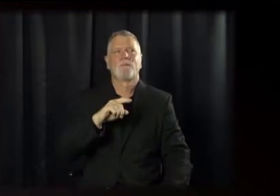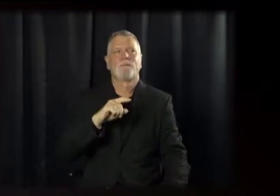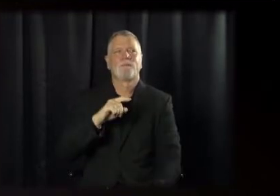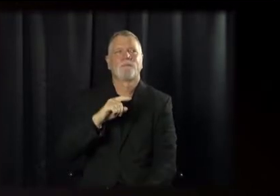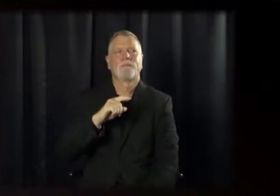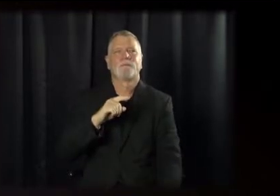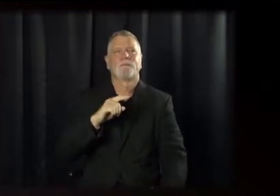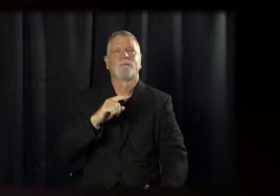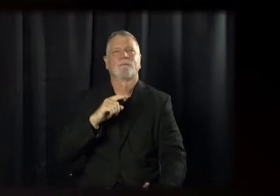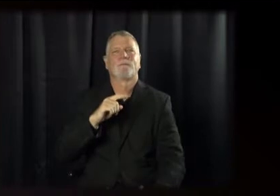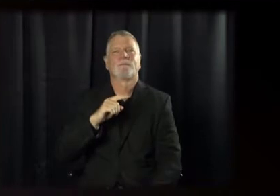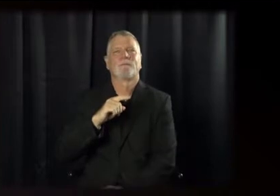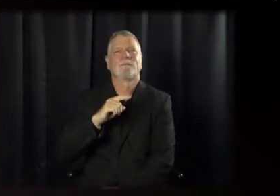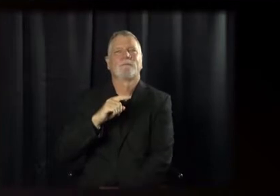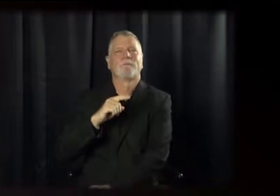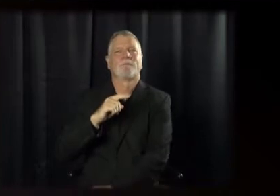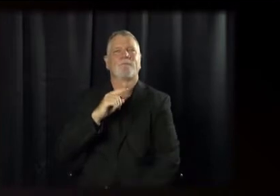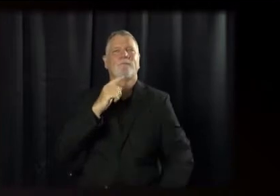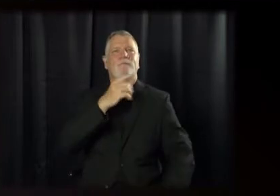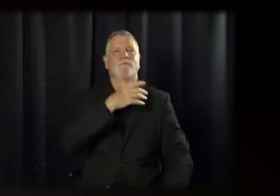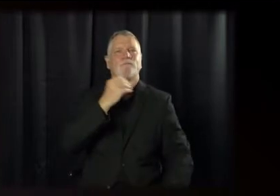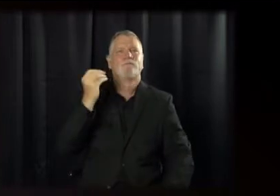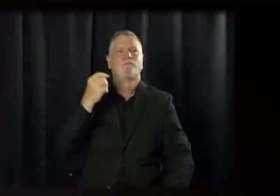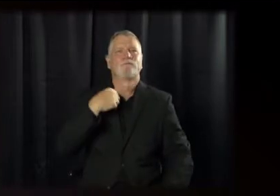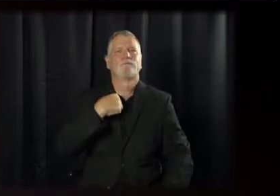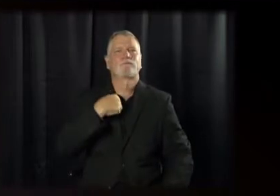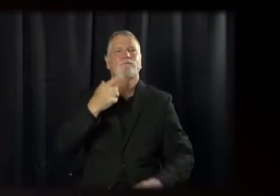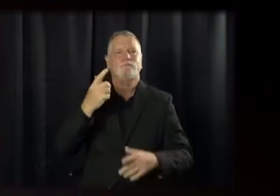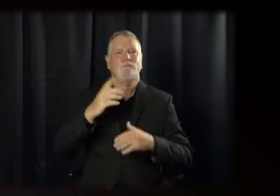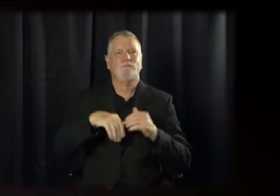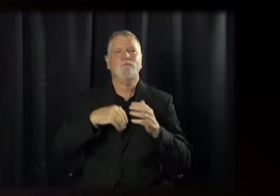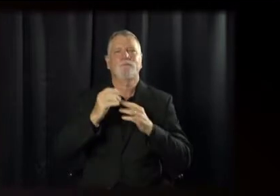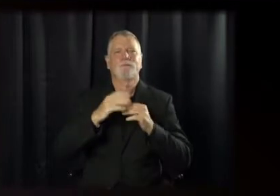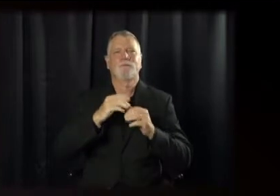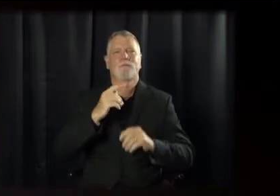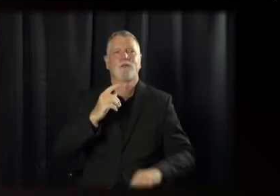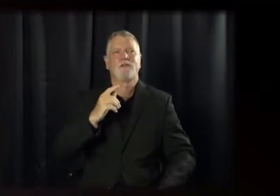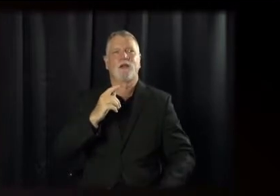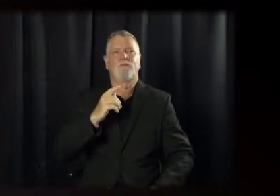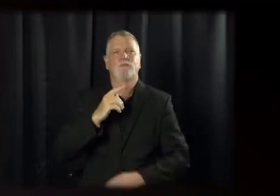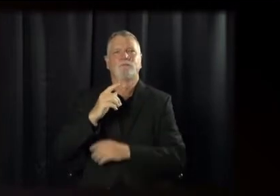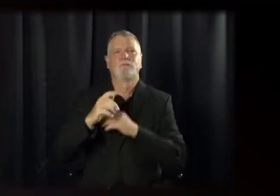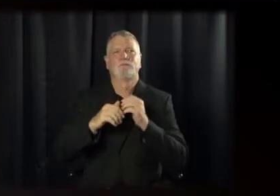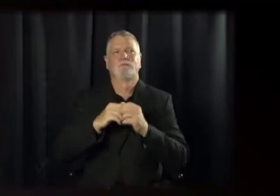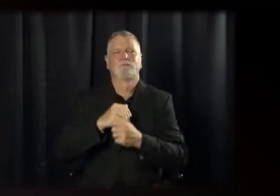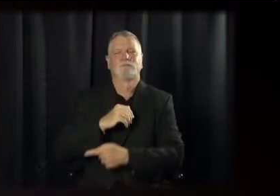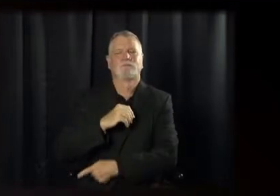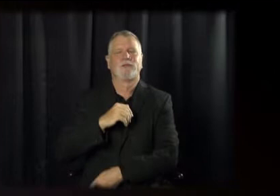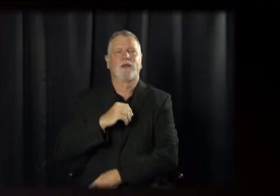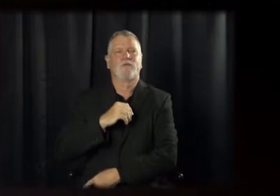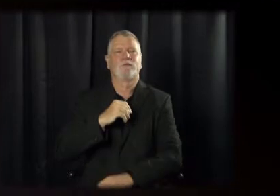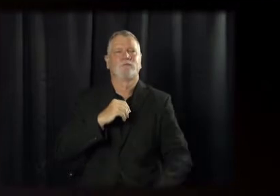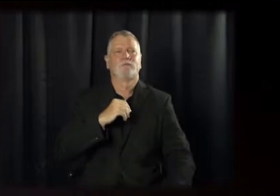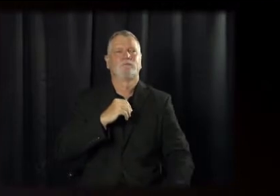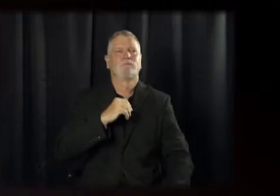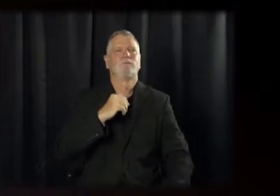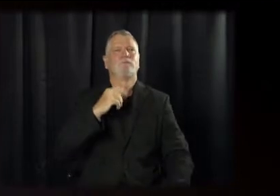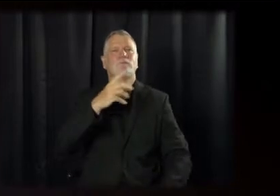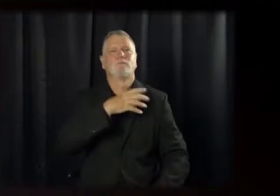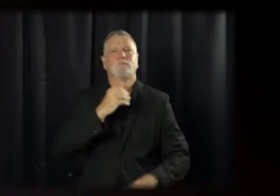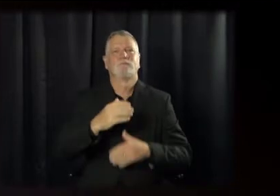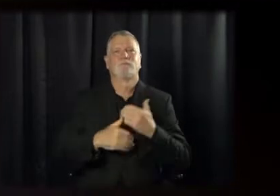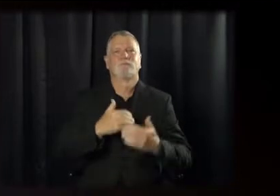judged, the capital improvement plans to be implemented to rebuild and improve the grid, and the initial budgets under which they will